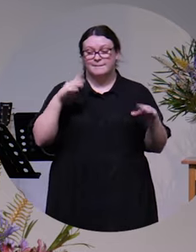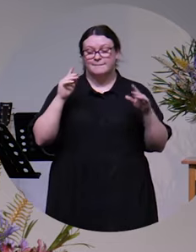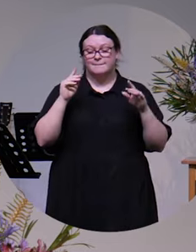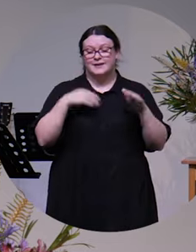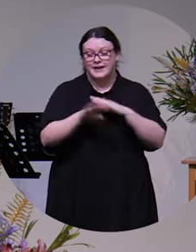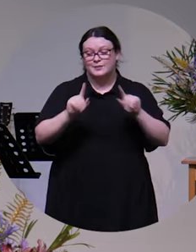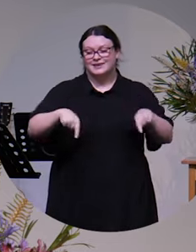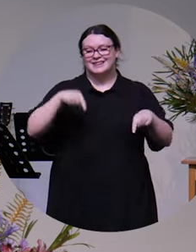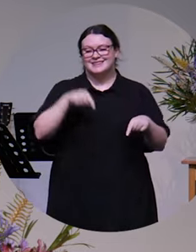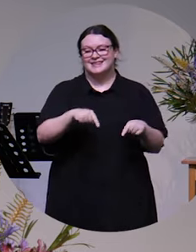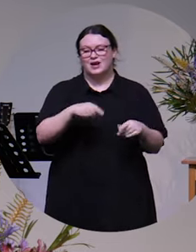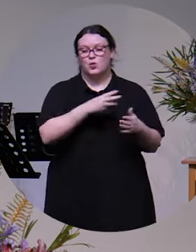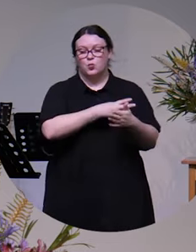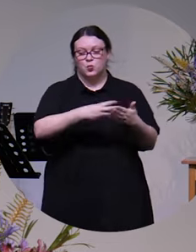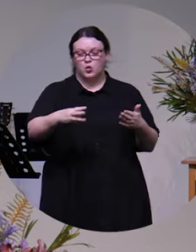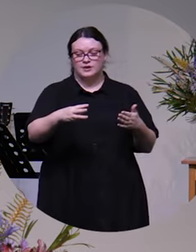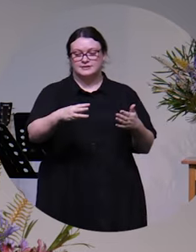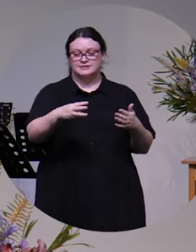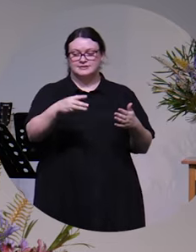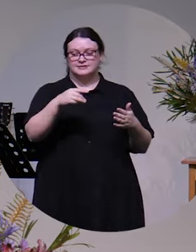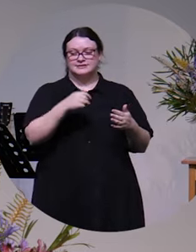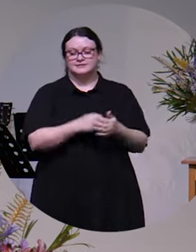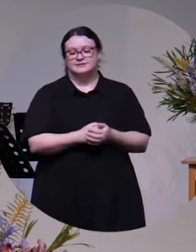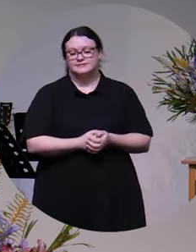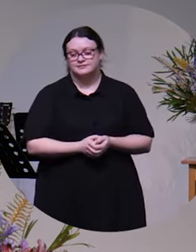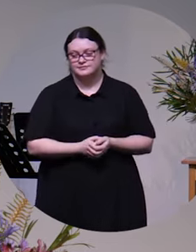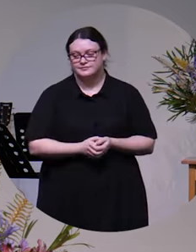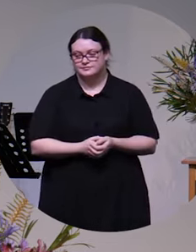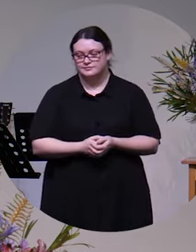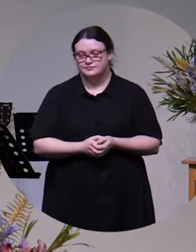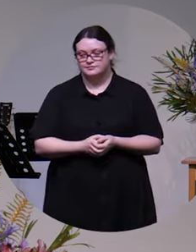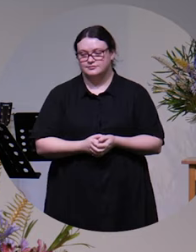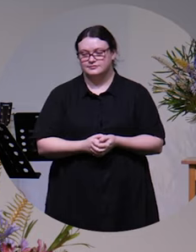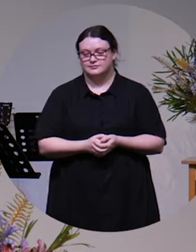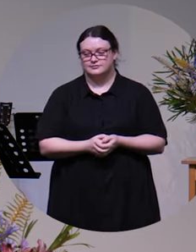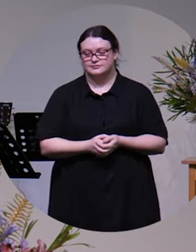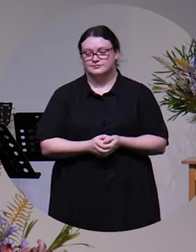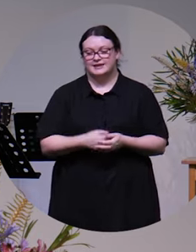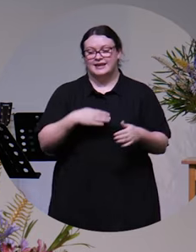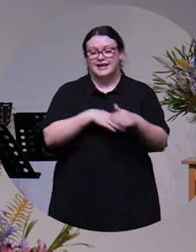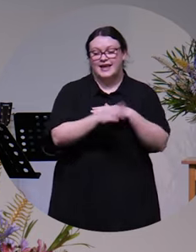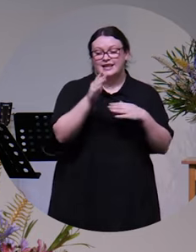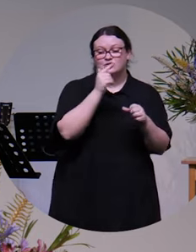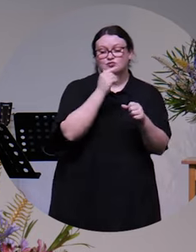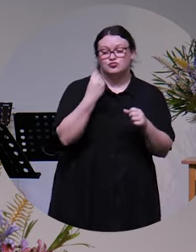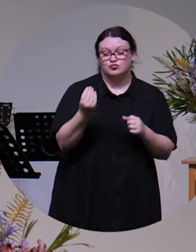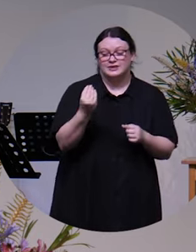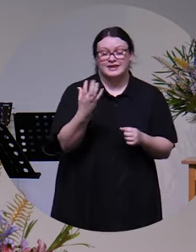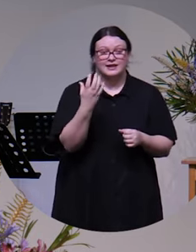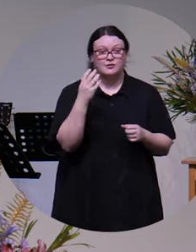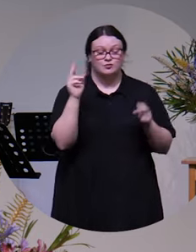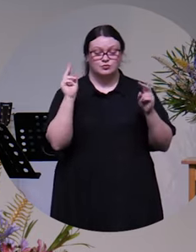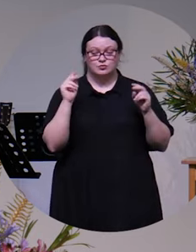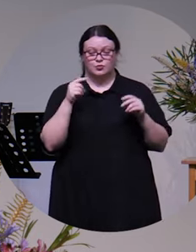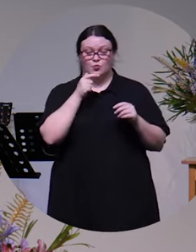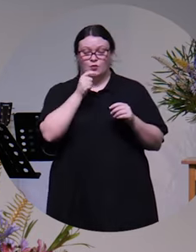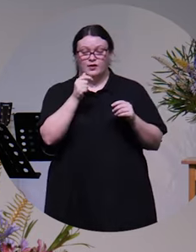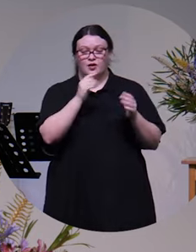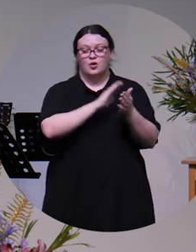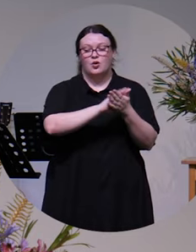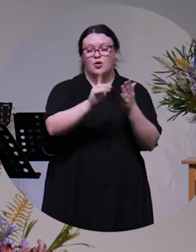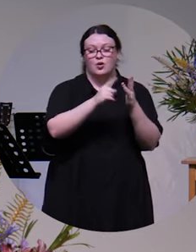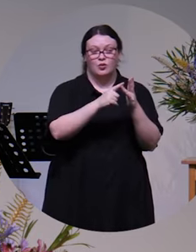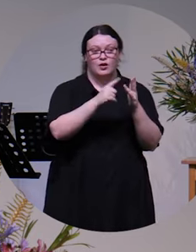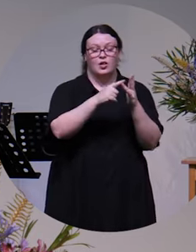You would have heard, as I read the Greek version, the term hologos three times. And this term is translated